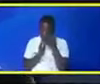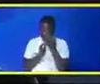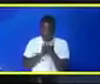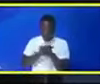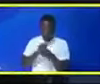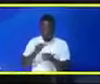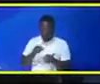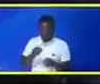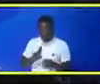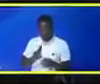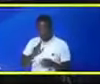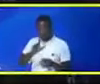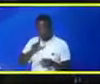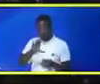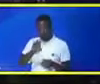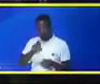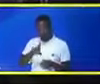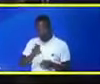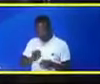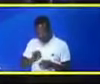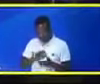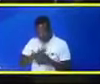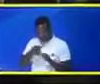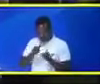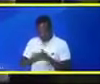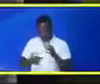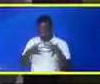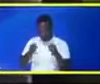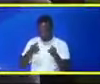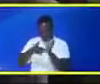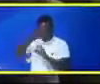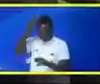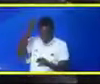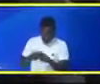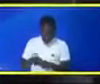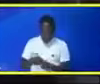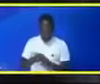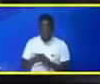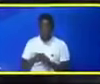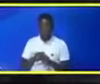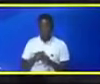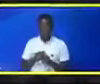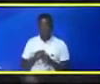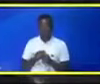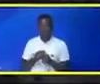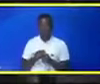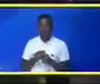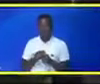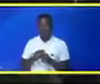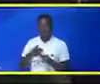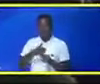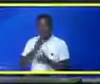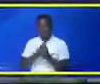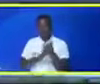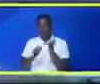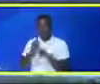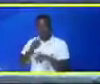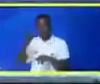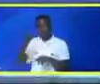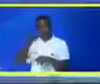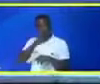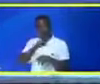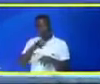ulcers, be healed now. In the name of Jesus, there is someone you have like